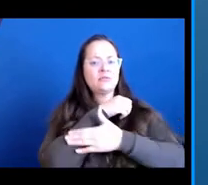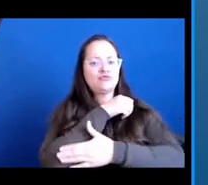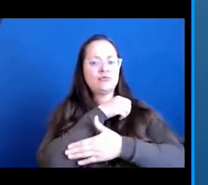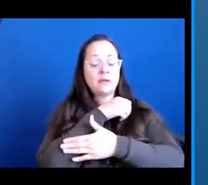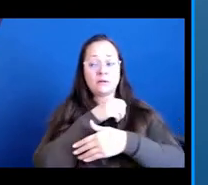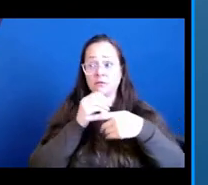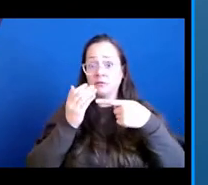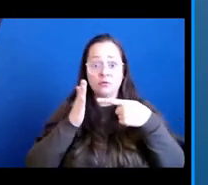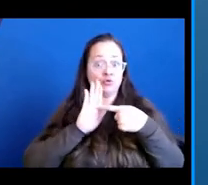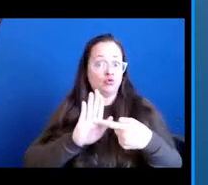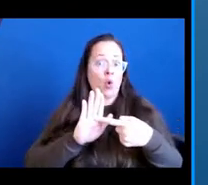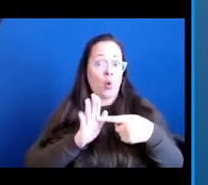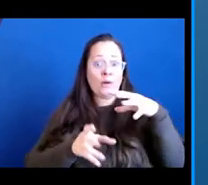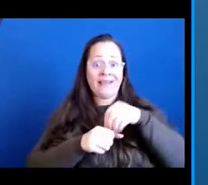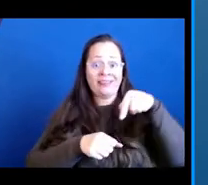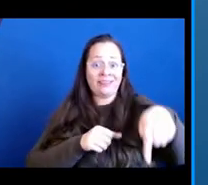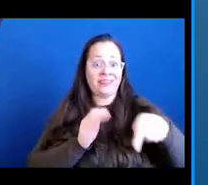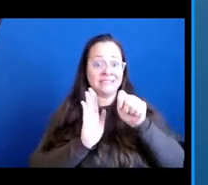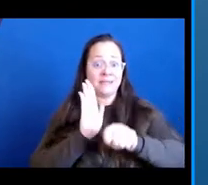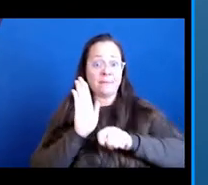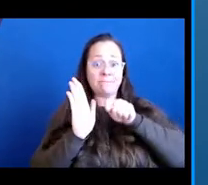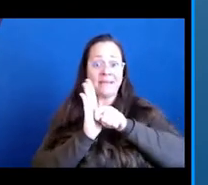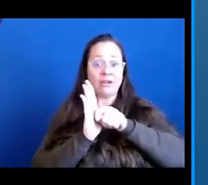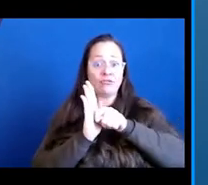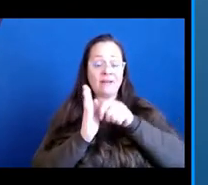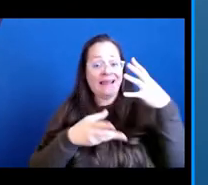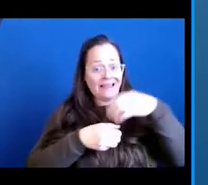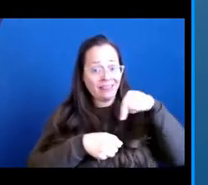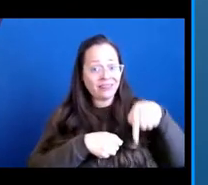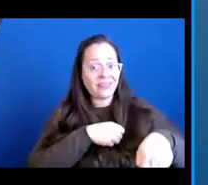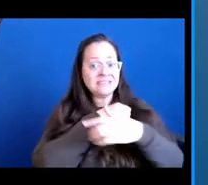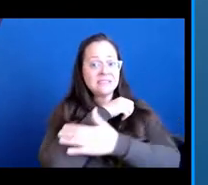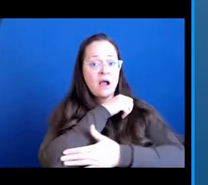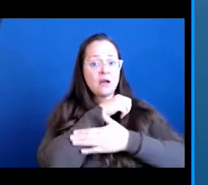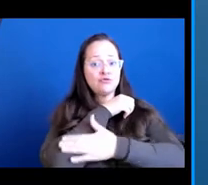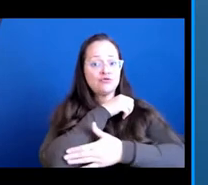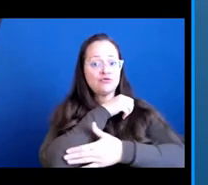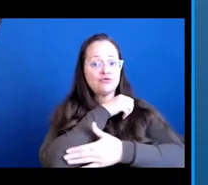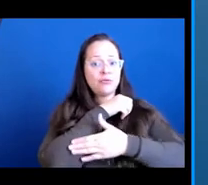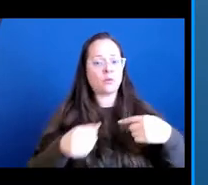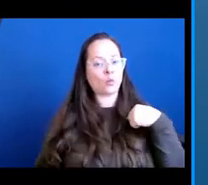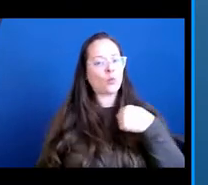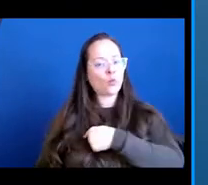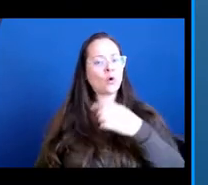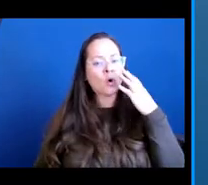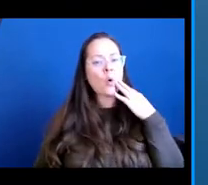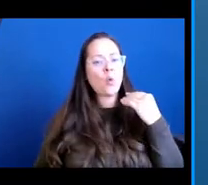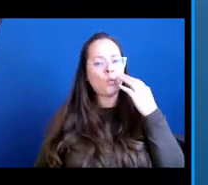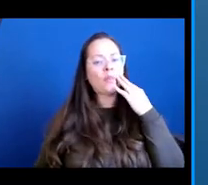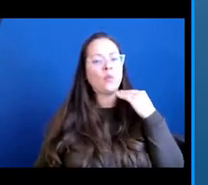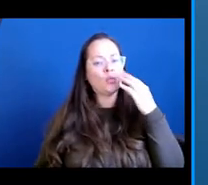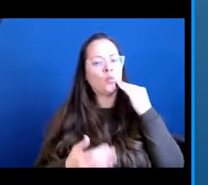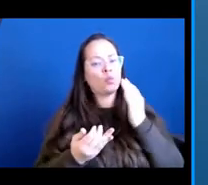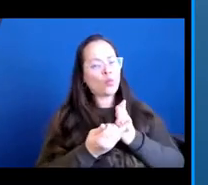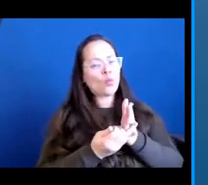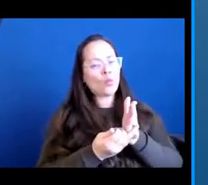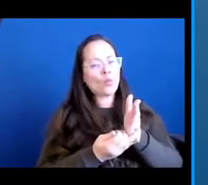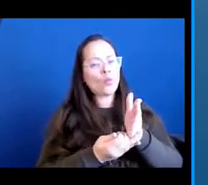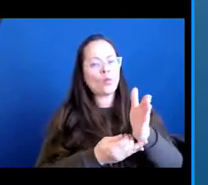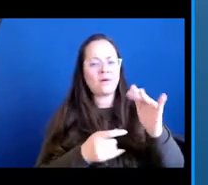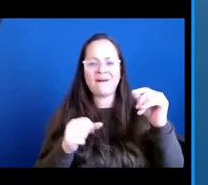country where we are going through um a fight for freedom and a fight for democracy